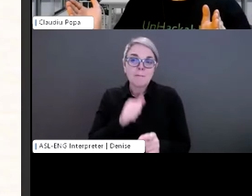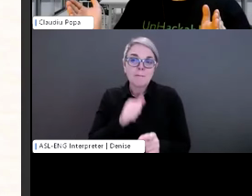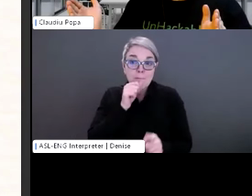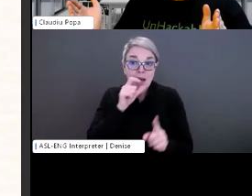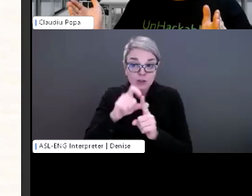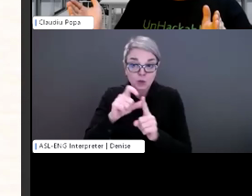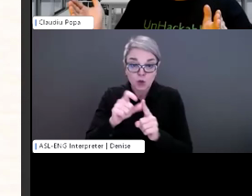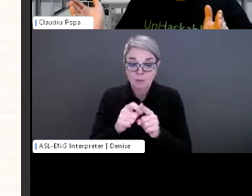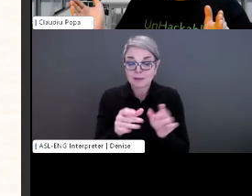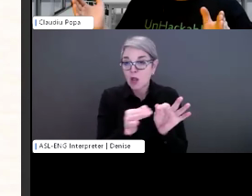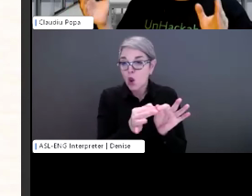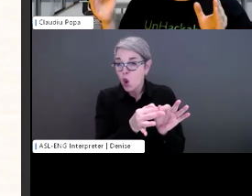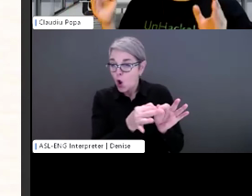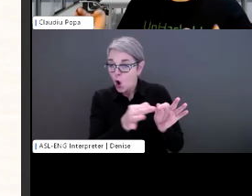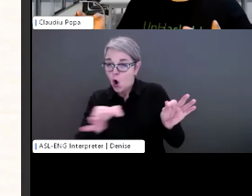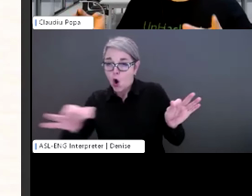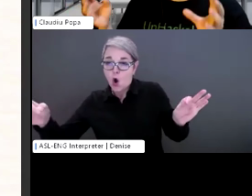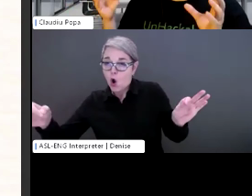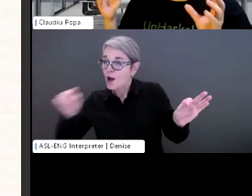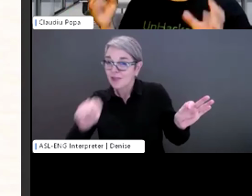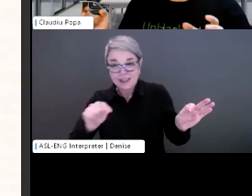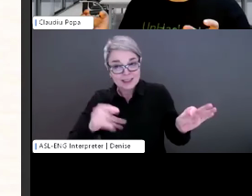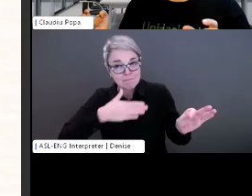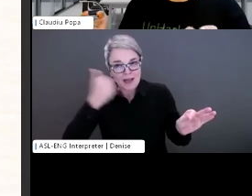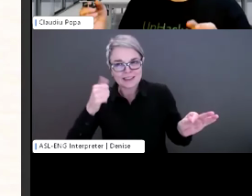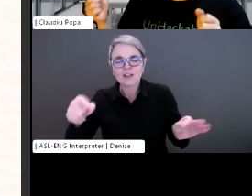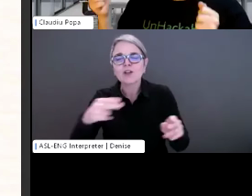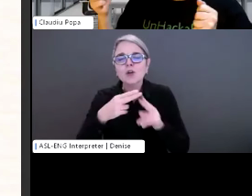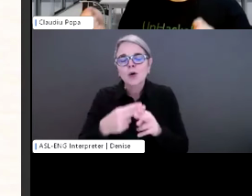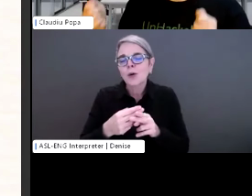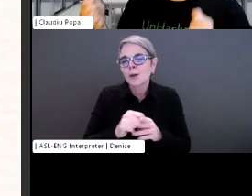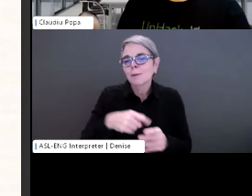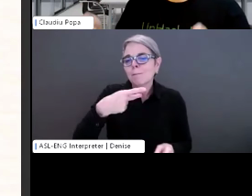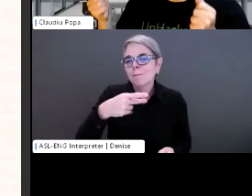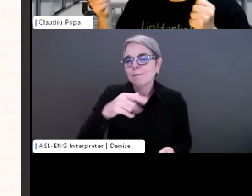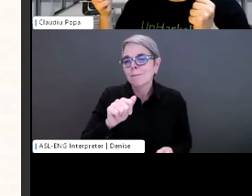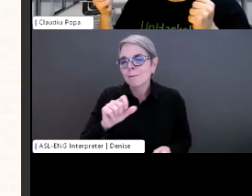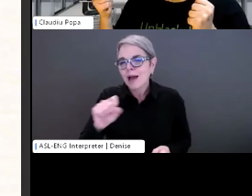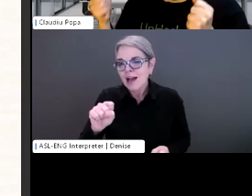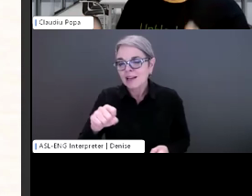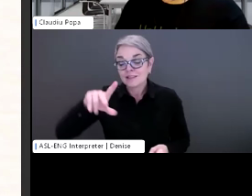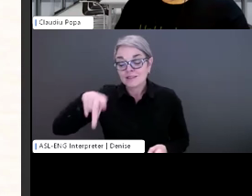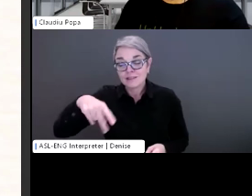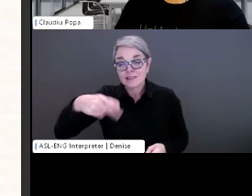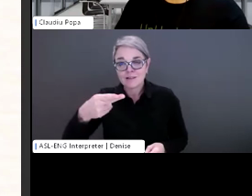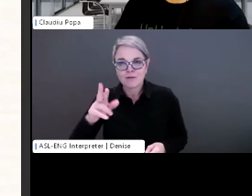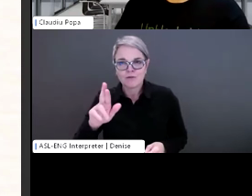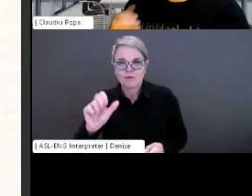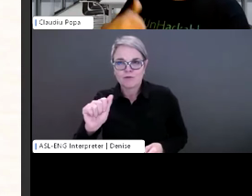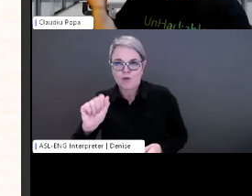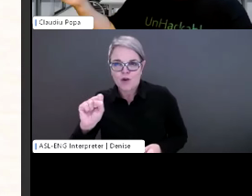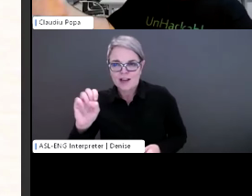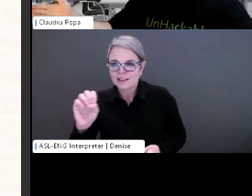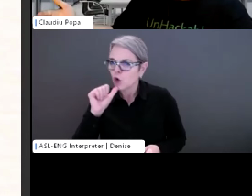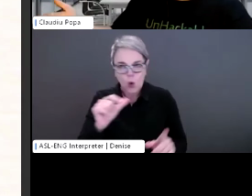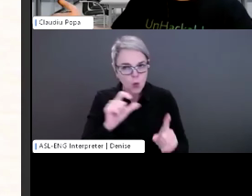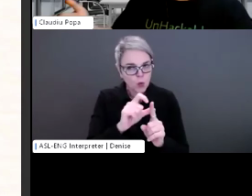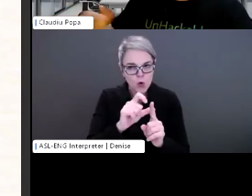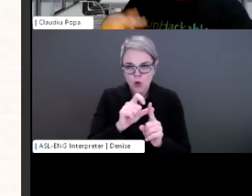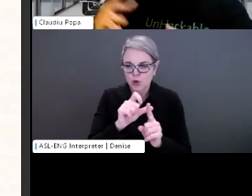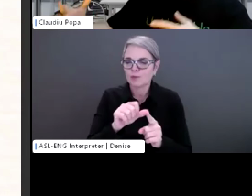passphrases, but we always remind people to use unique passwords, never reuse